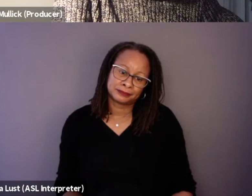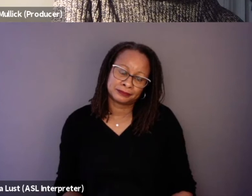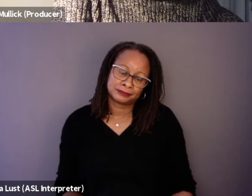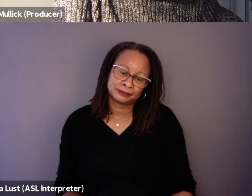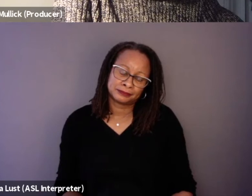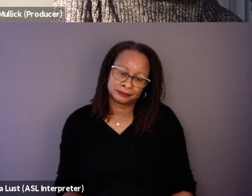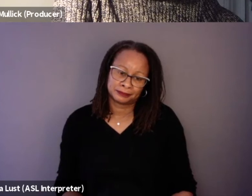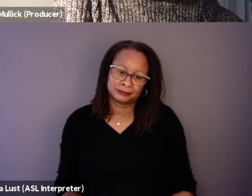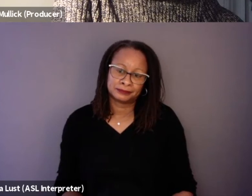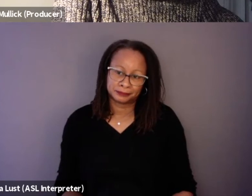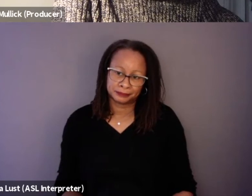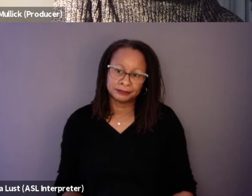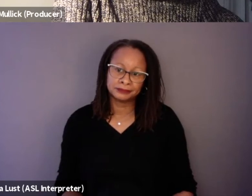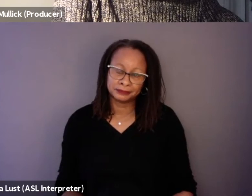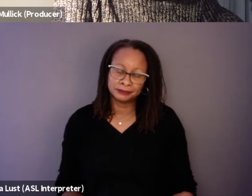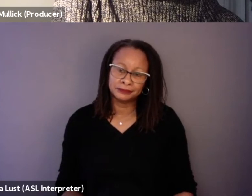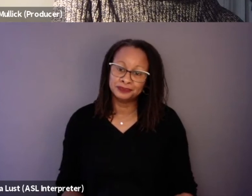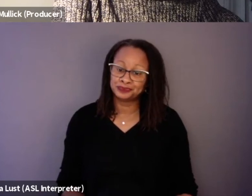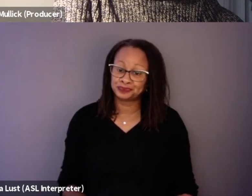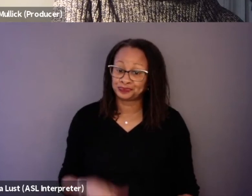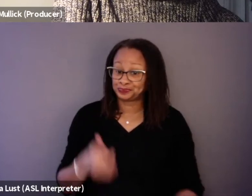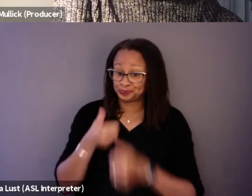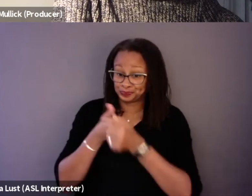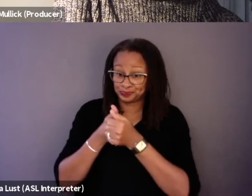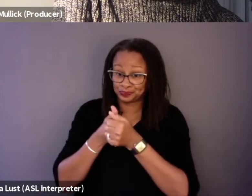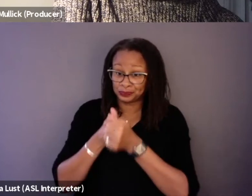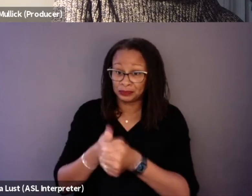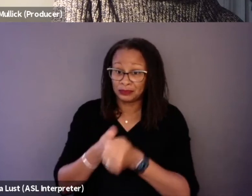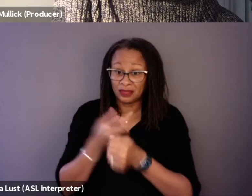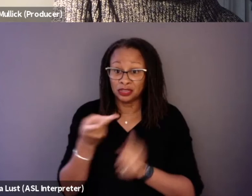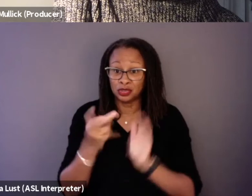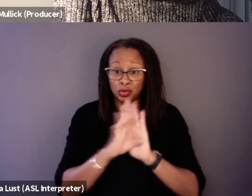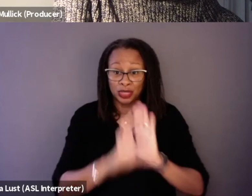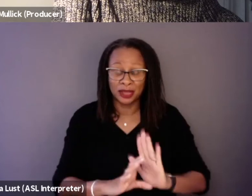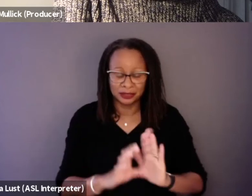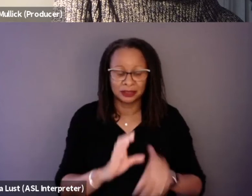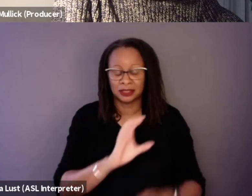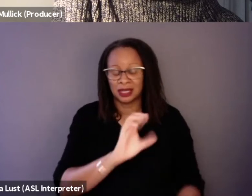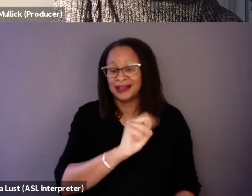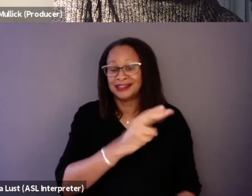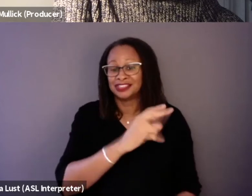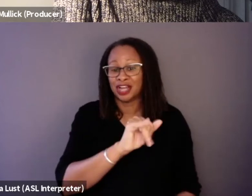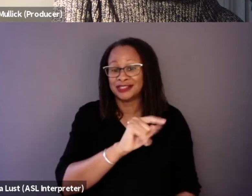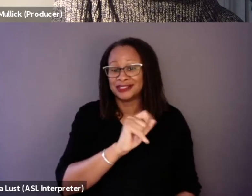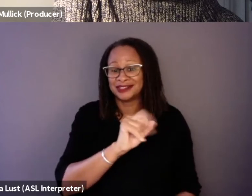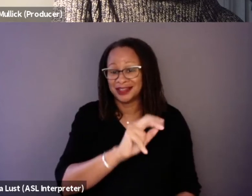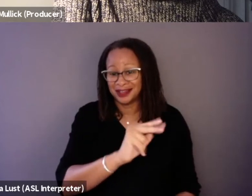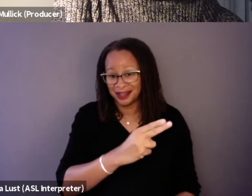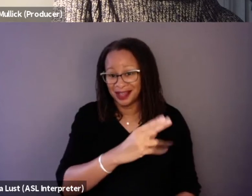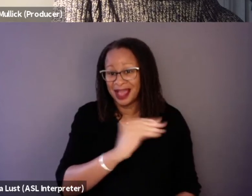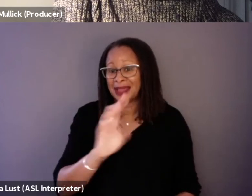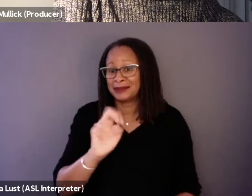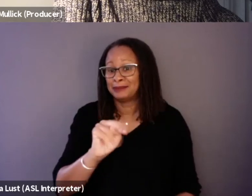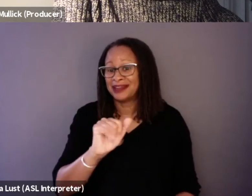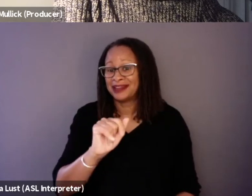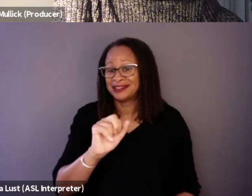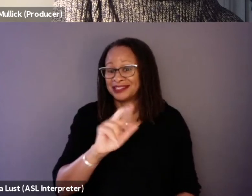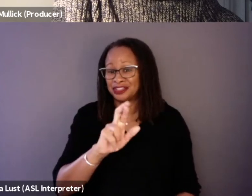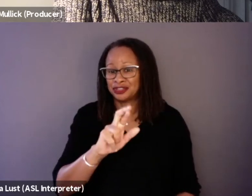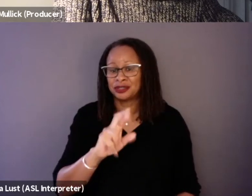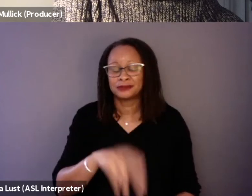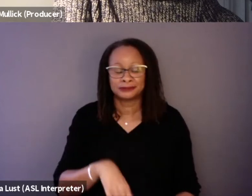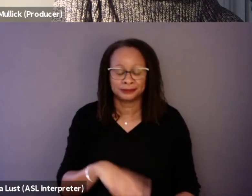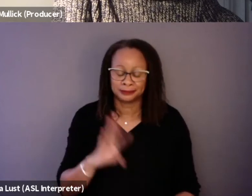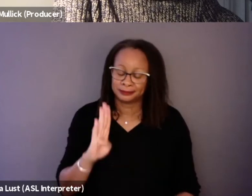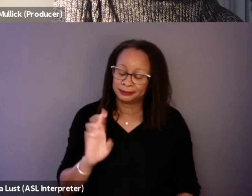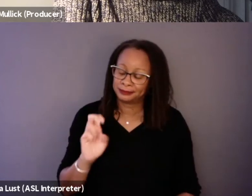follow Shaista and Benazir over a period of time, and we go back